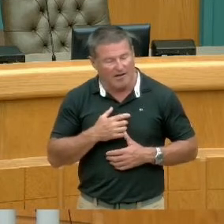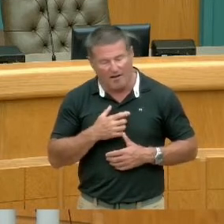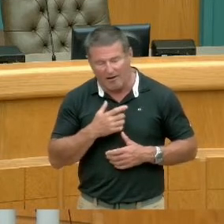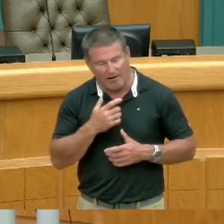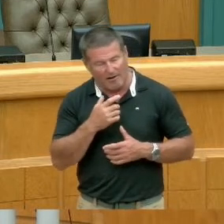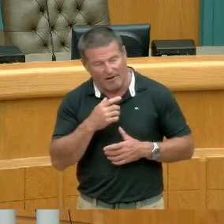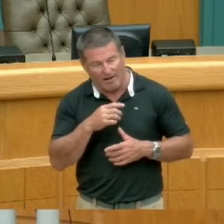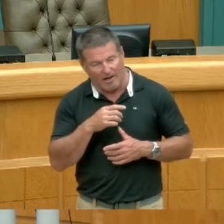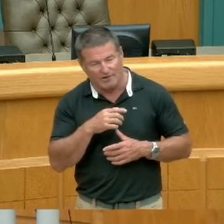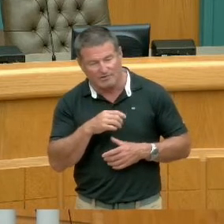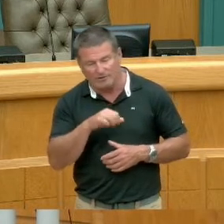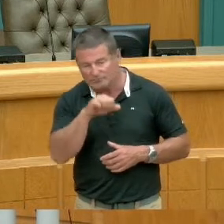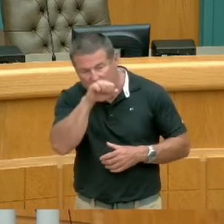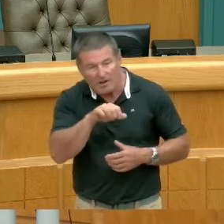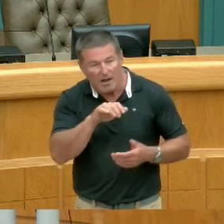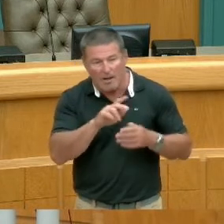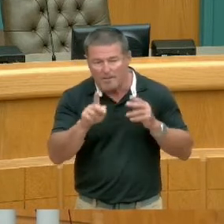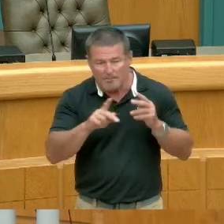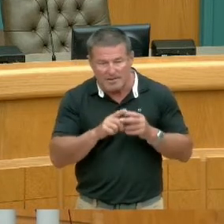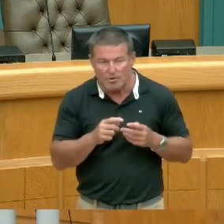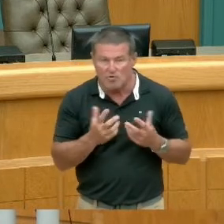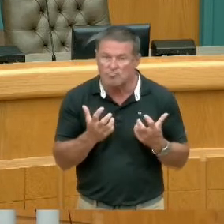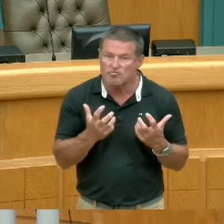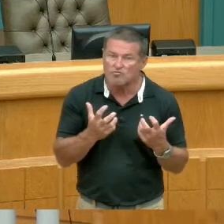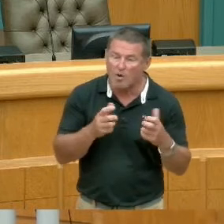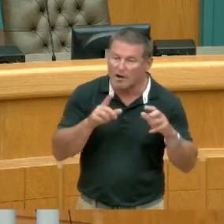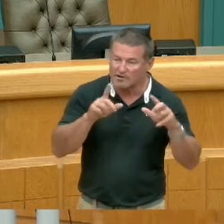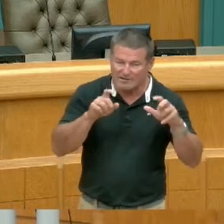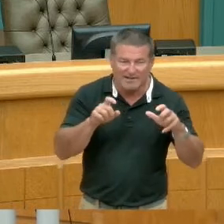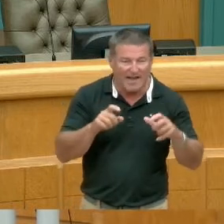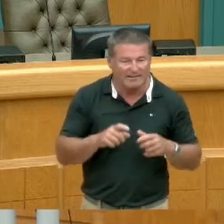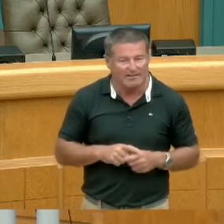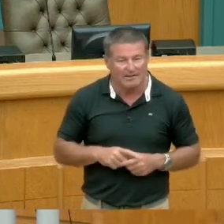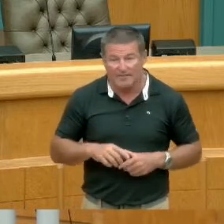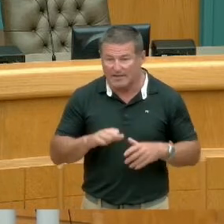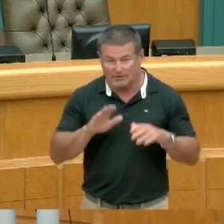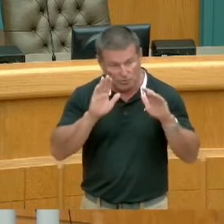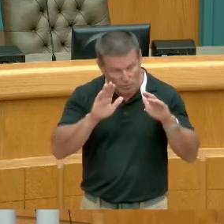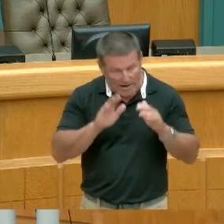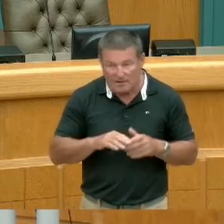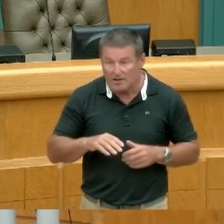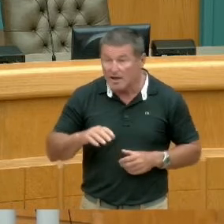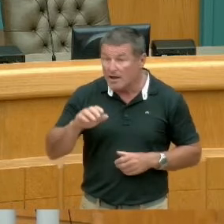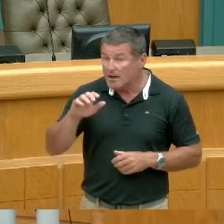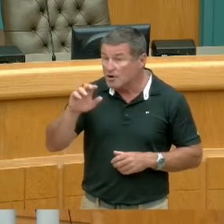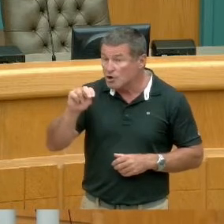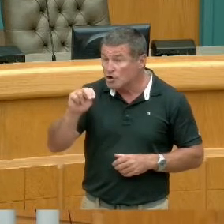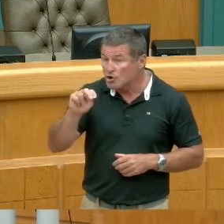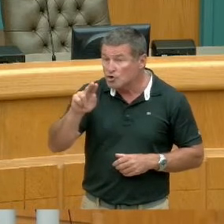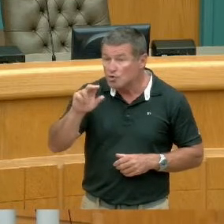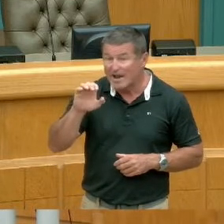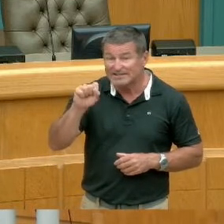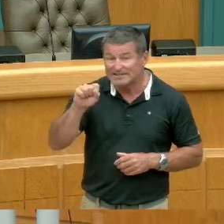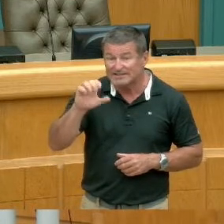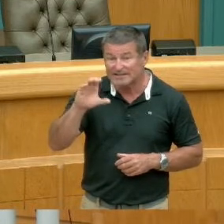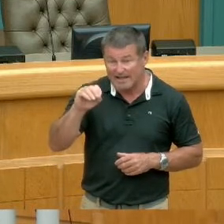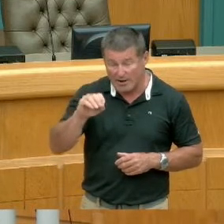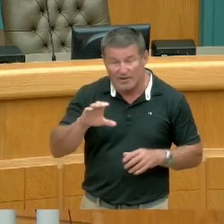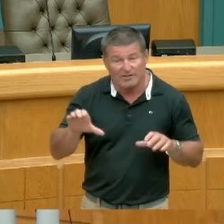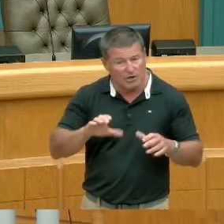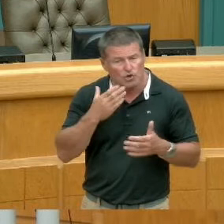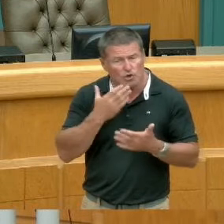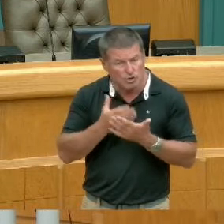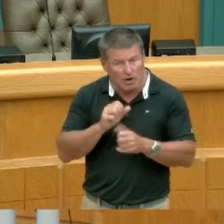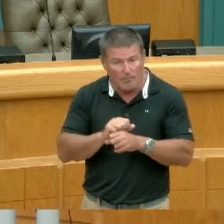of that here in Nueces County. I'll also tell you that we have been excellent in our advocacy as a collective group, city,